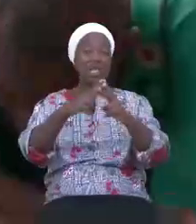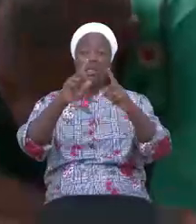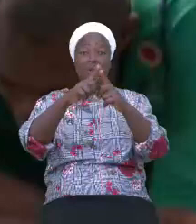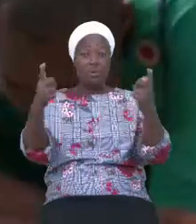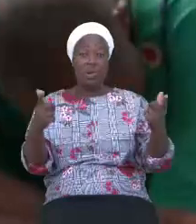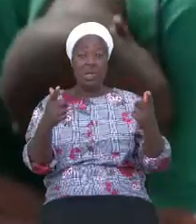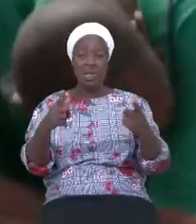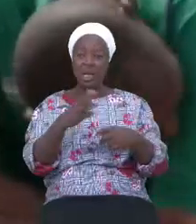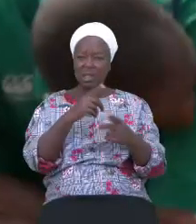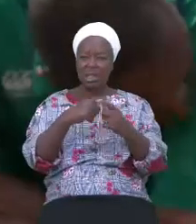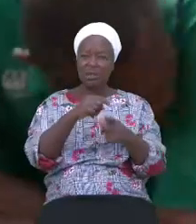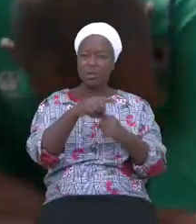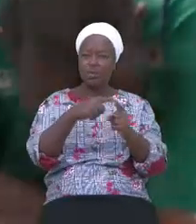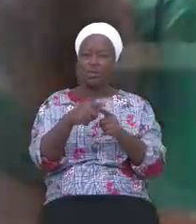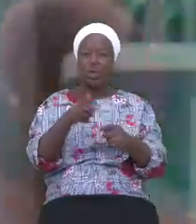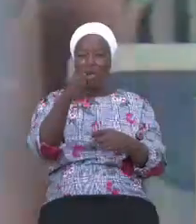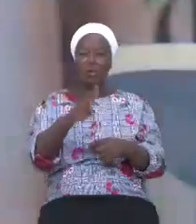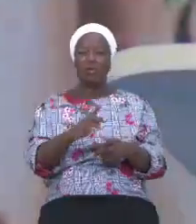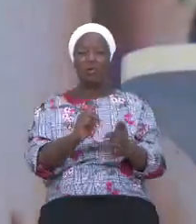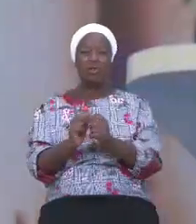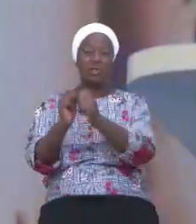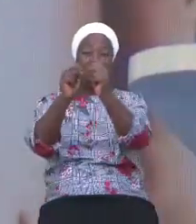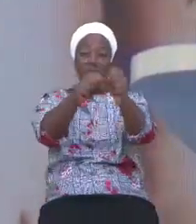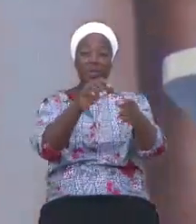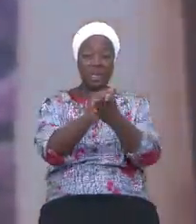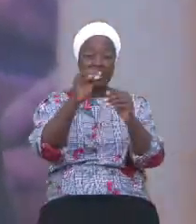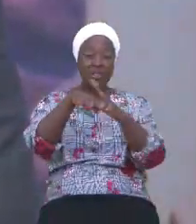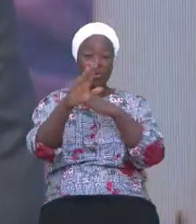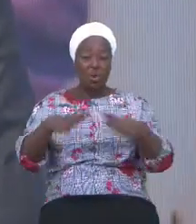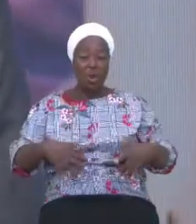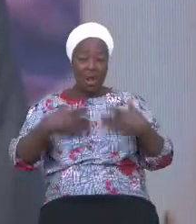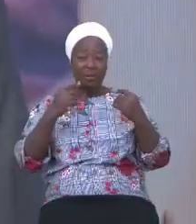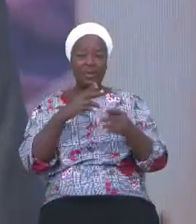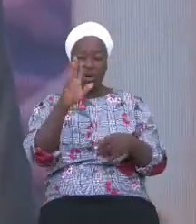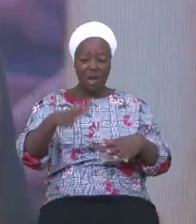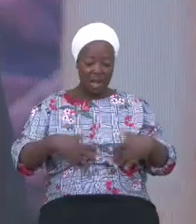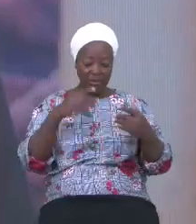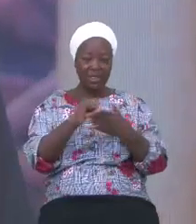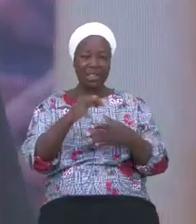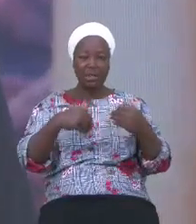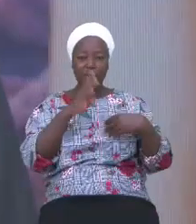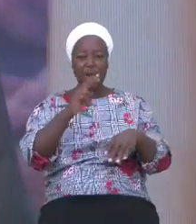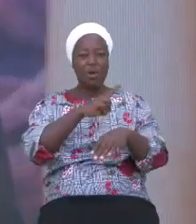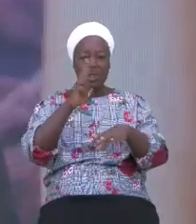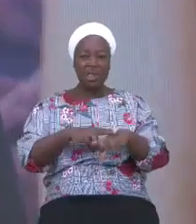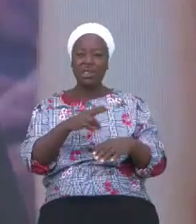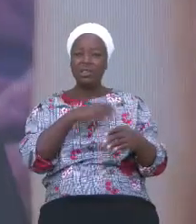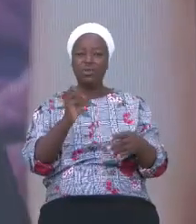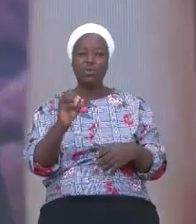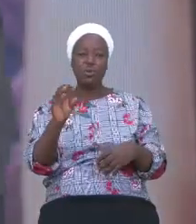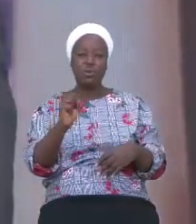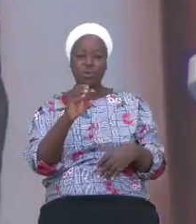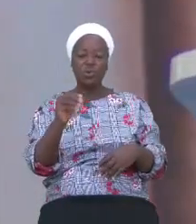extraordinary. And when God transfers that to your life that had been ordinary, so-so life, ordinary